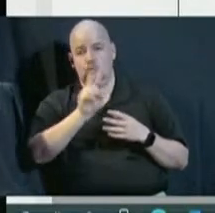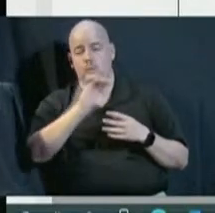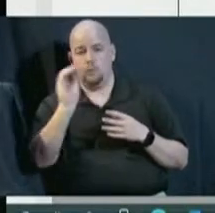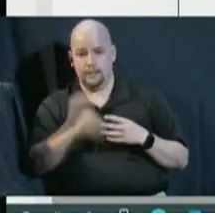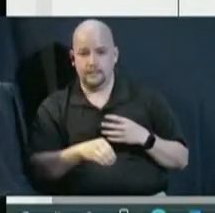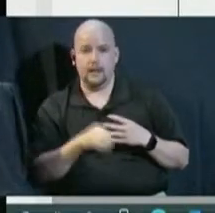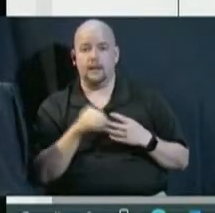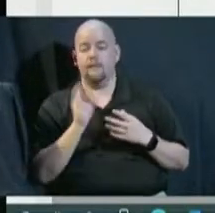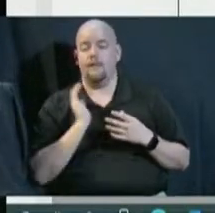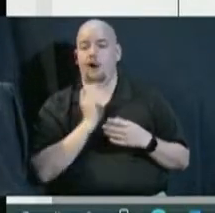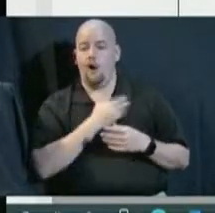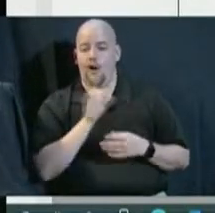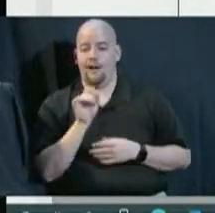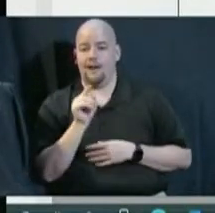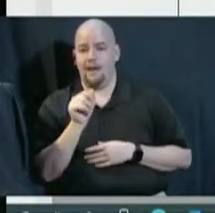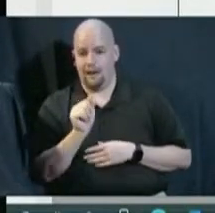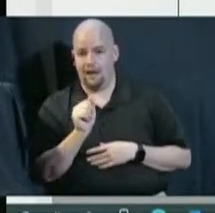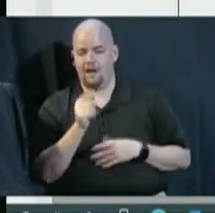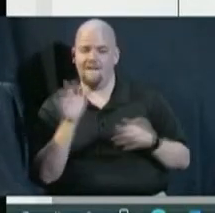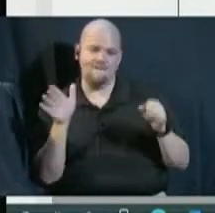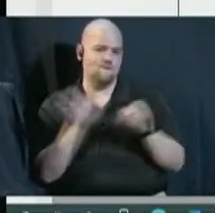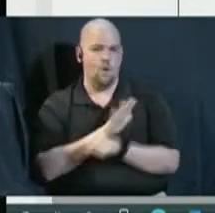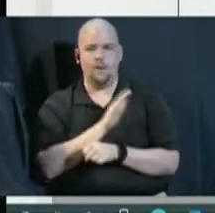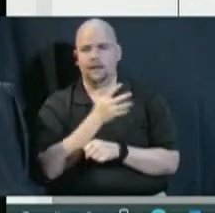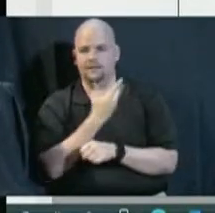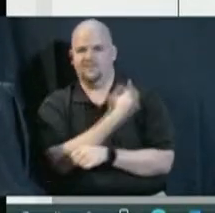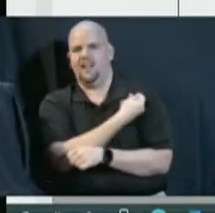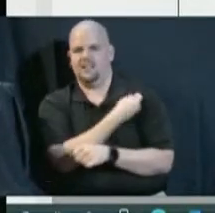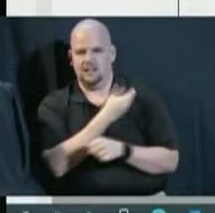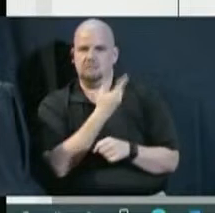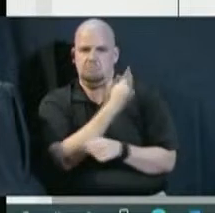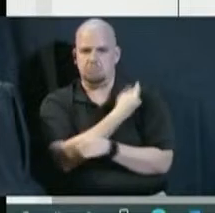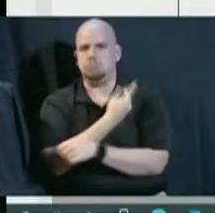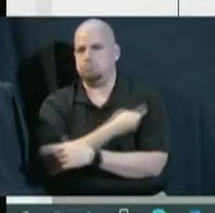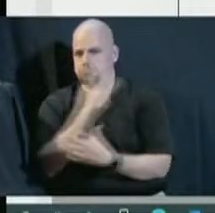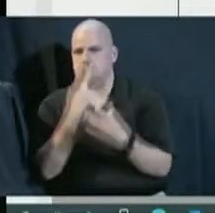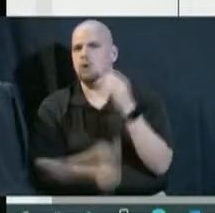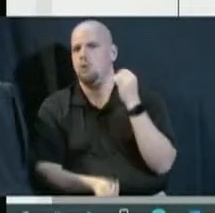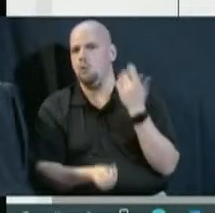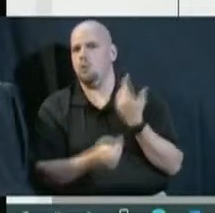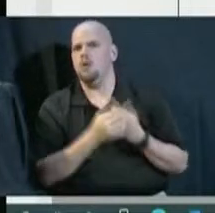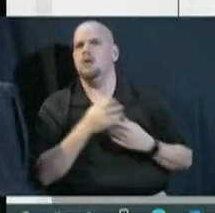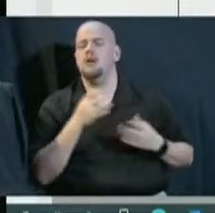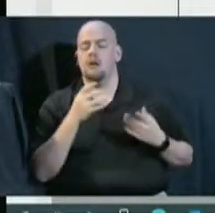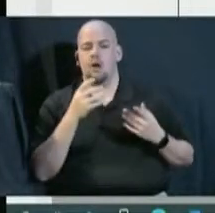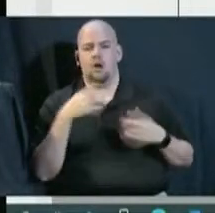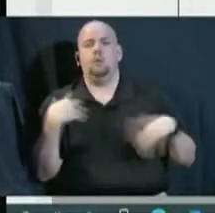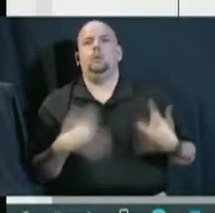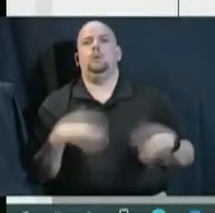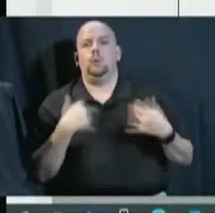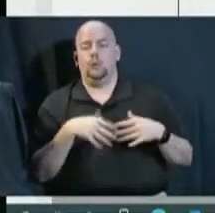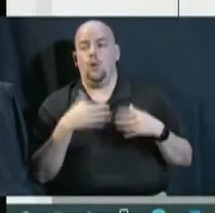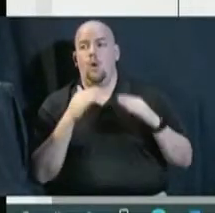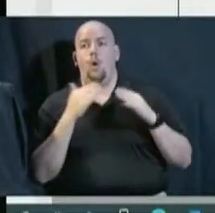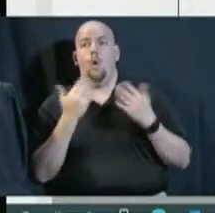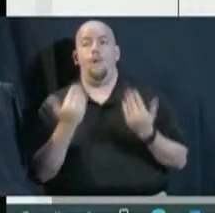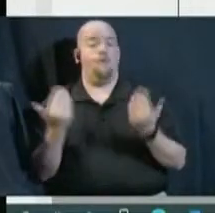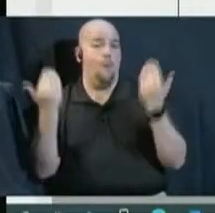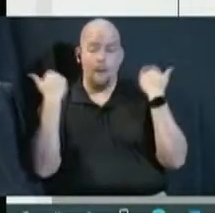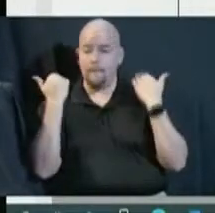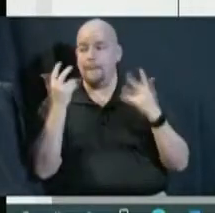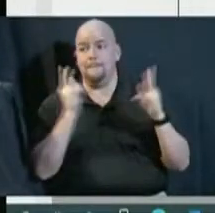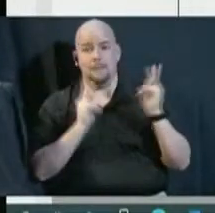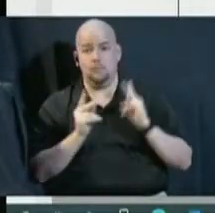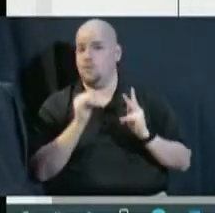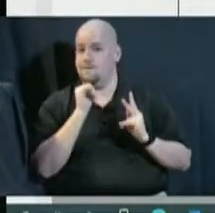17.2% of our data were fully vaccinated. And so, overwhelmingly a population of folks